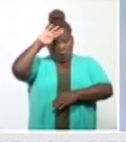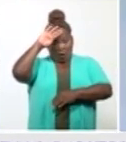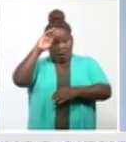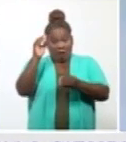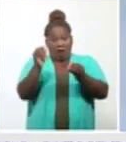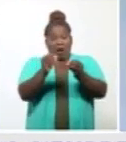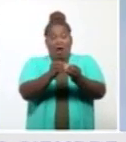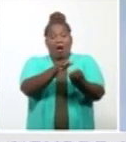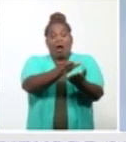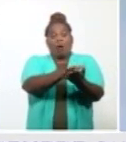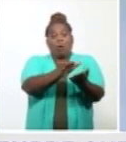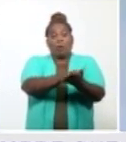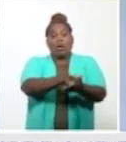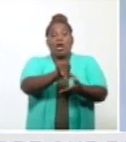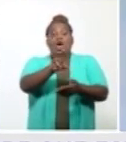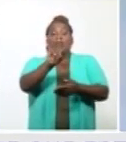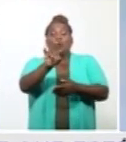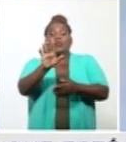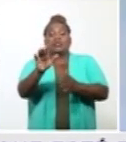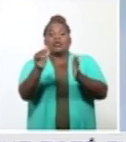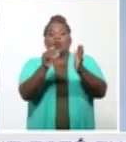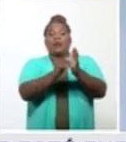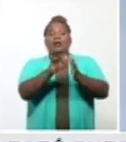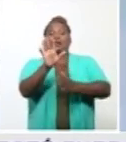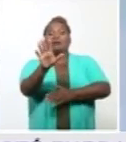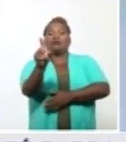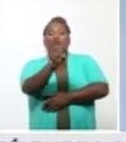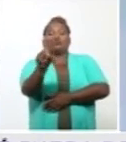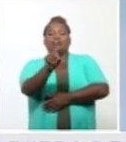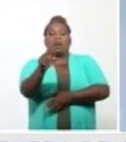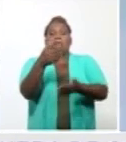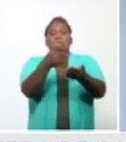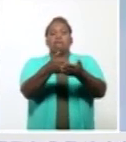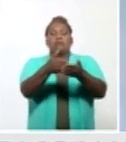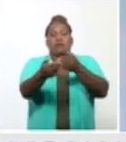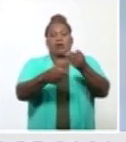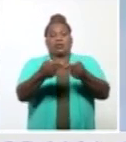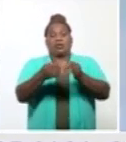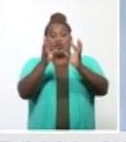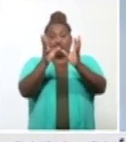risky. Thus, Cuba accumulates Y como resultado,